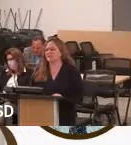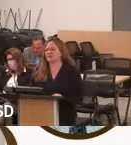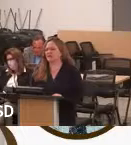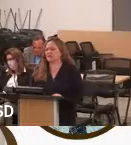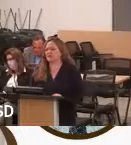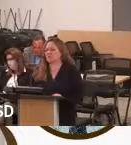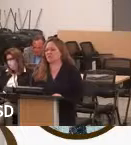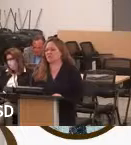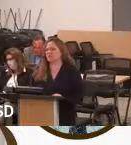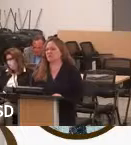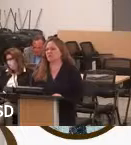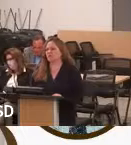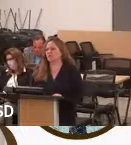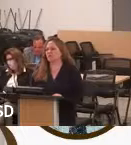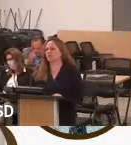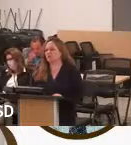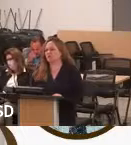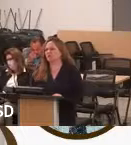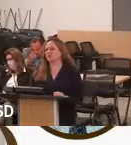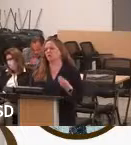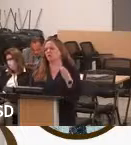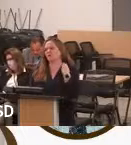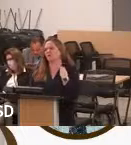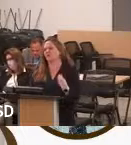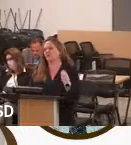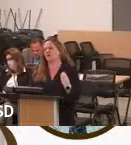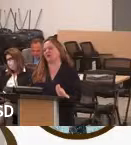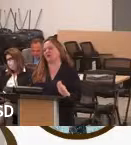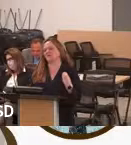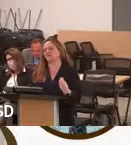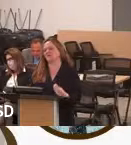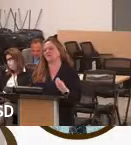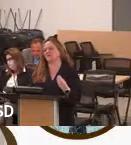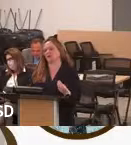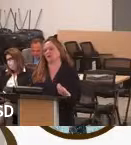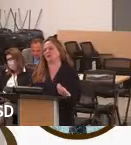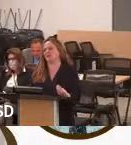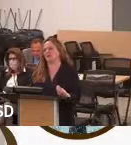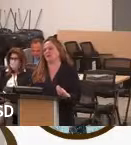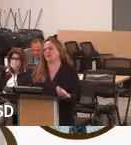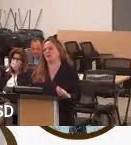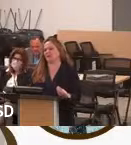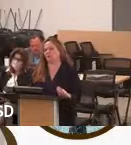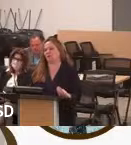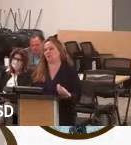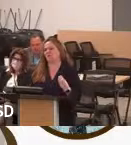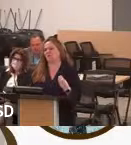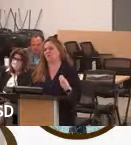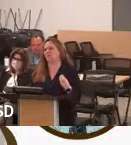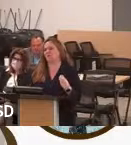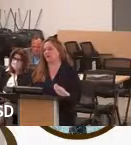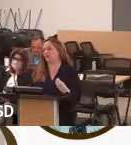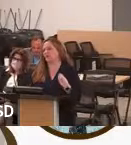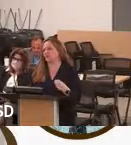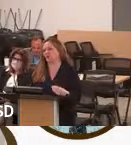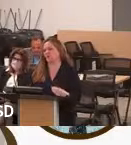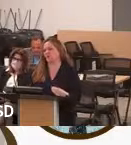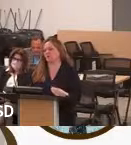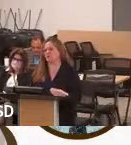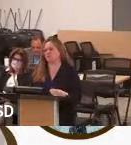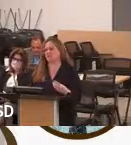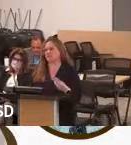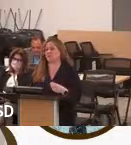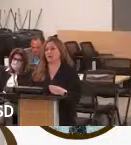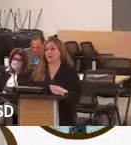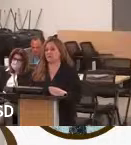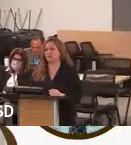idea. Students will learn when they feel connected to the content and when they feel the content is